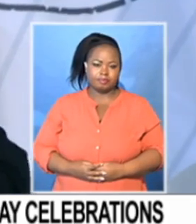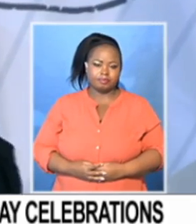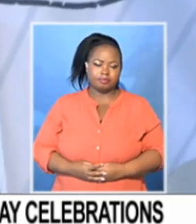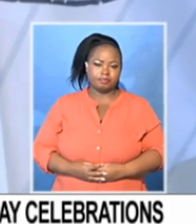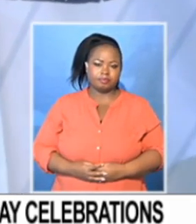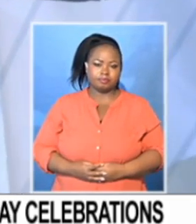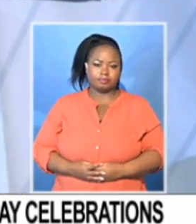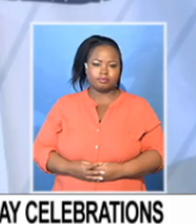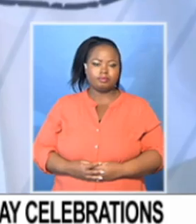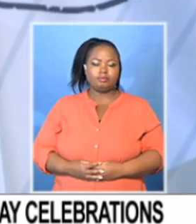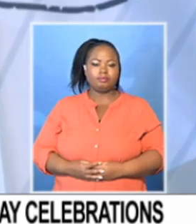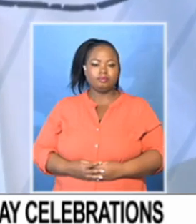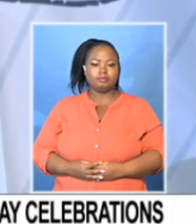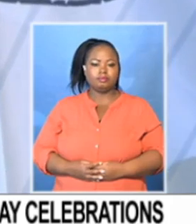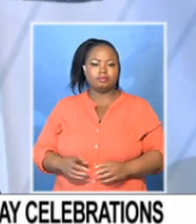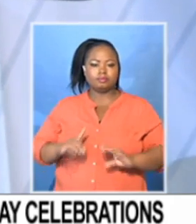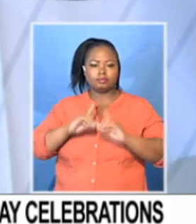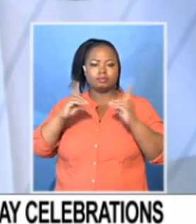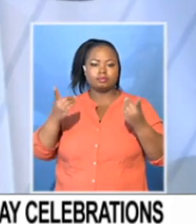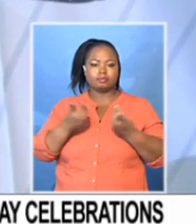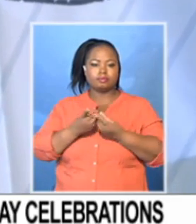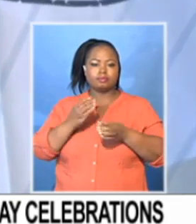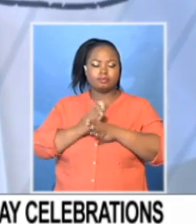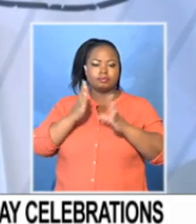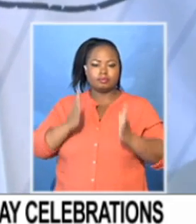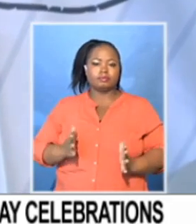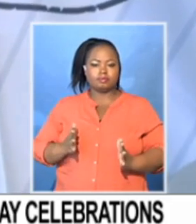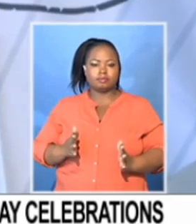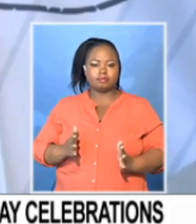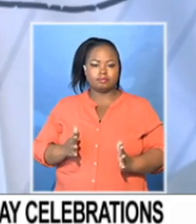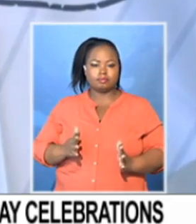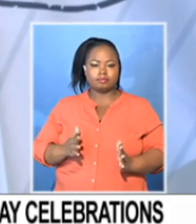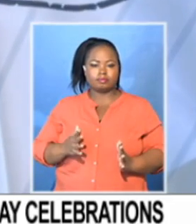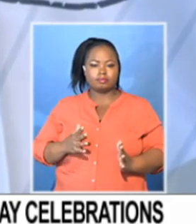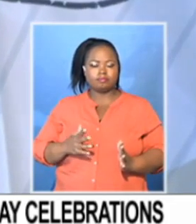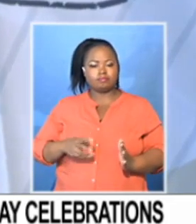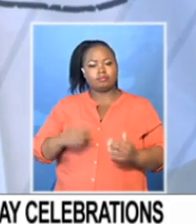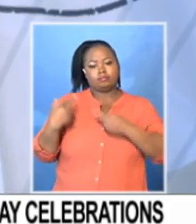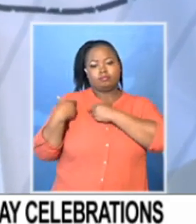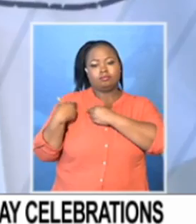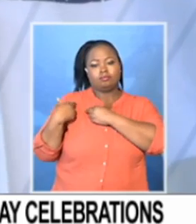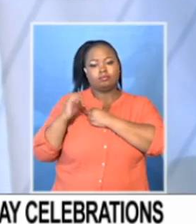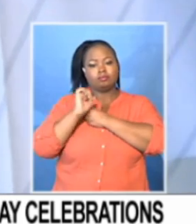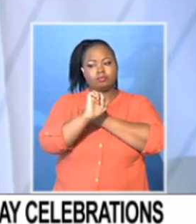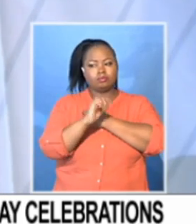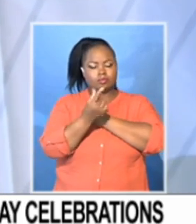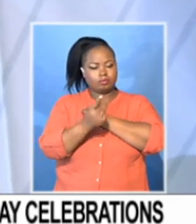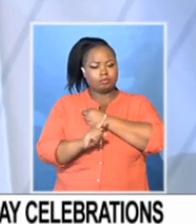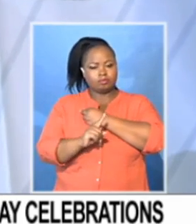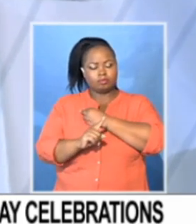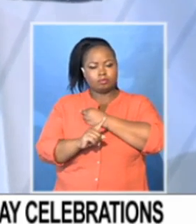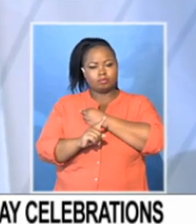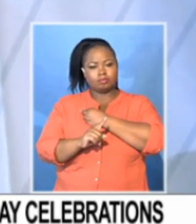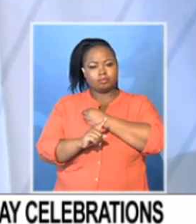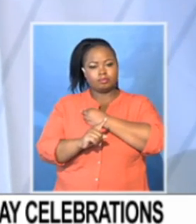The Department of Labor has been directed to enforce the provisions